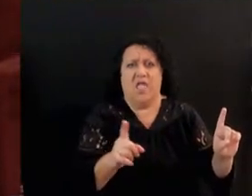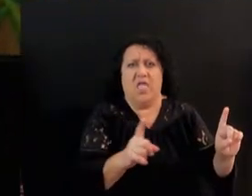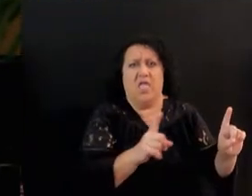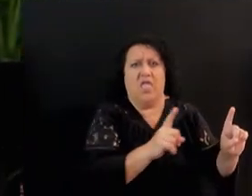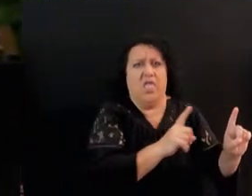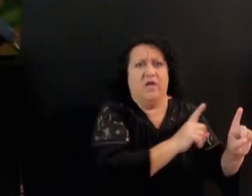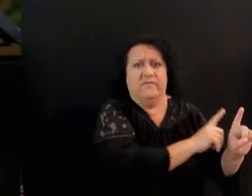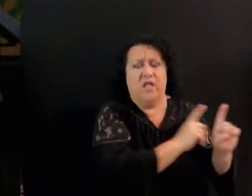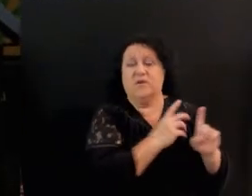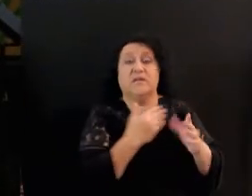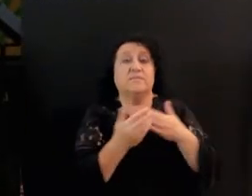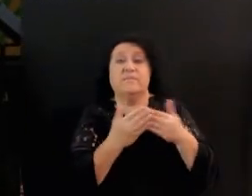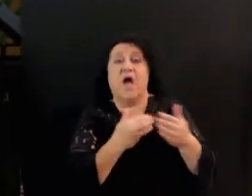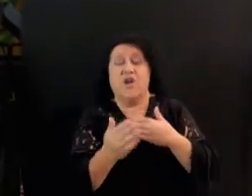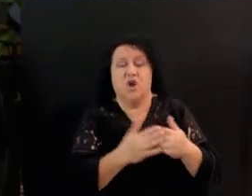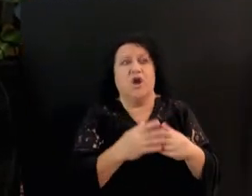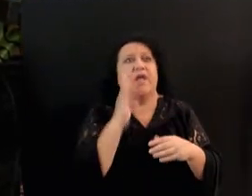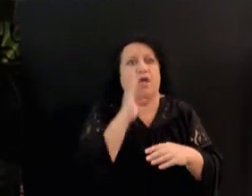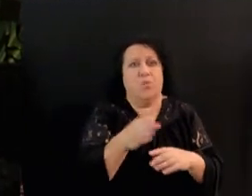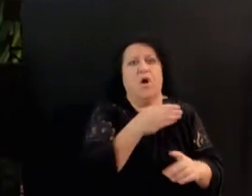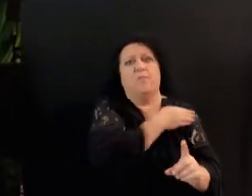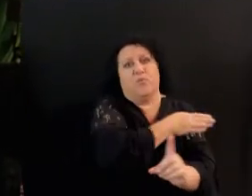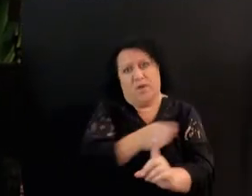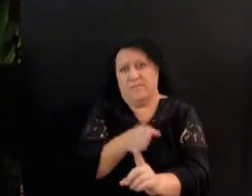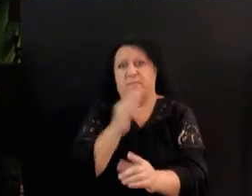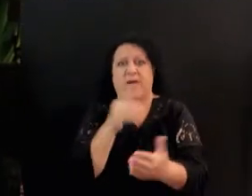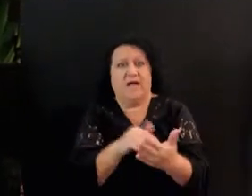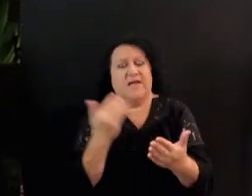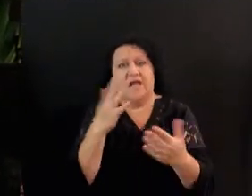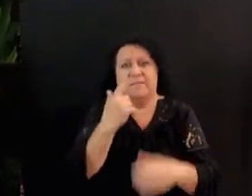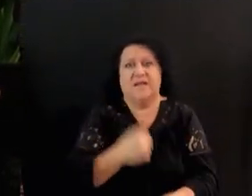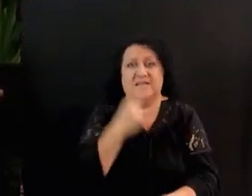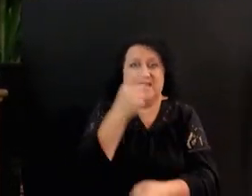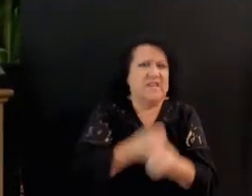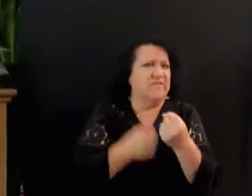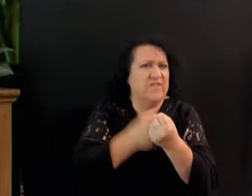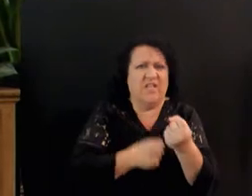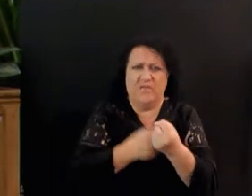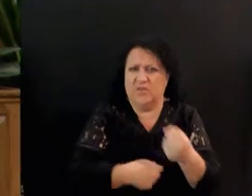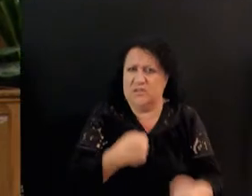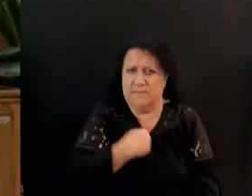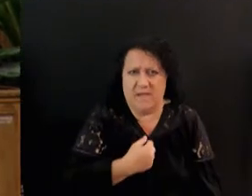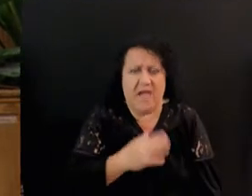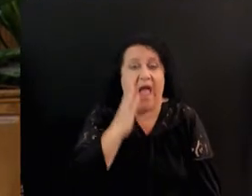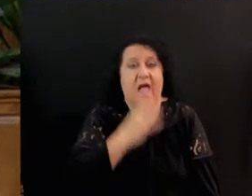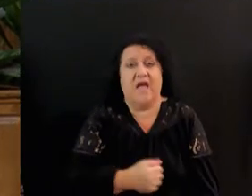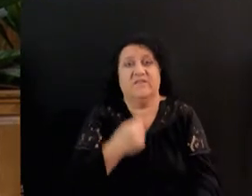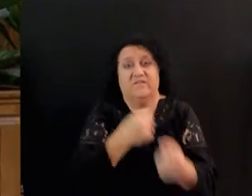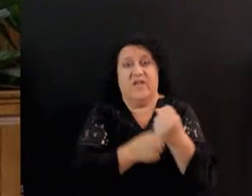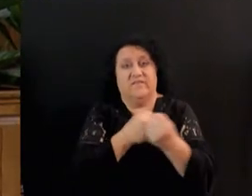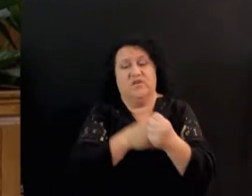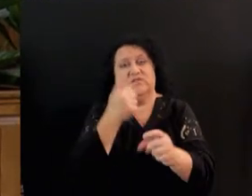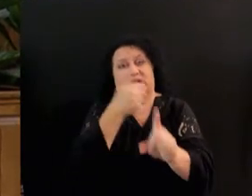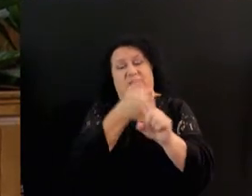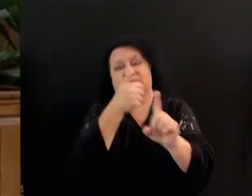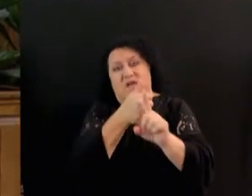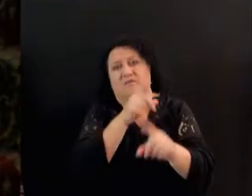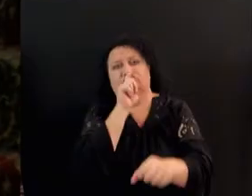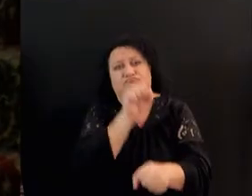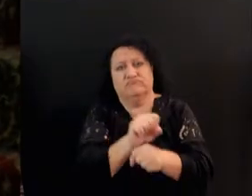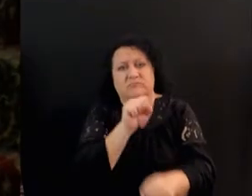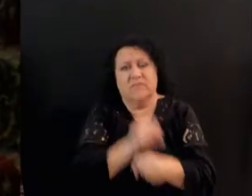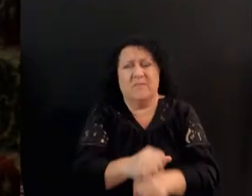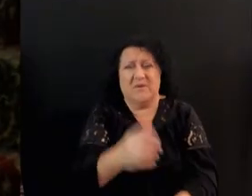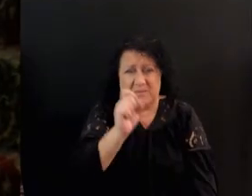lead me in because he is faithful not only to me, he is faithful to who he is. But we gotta know who he